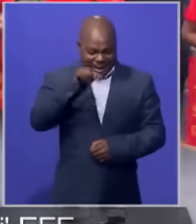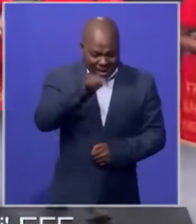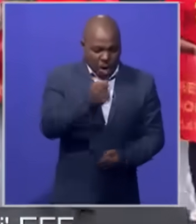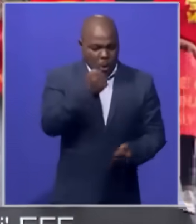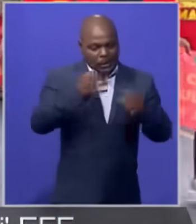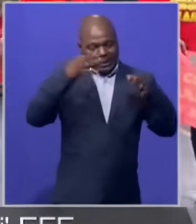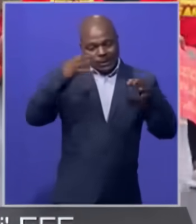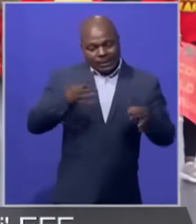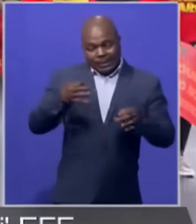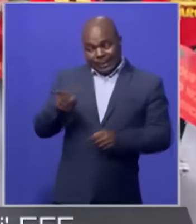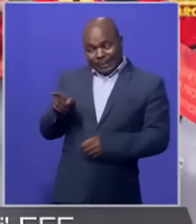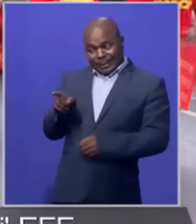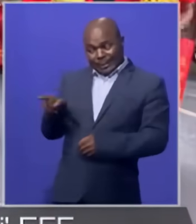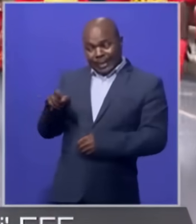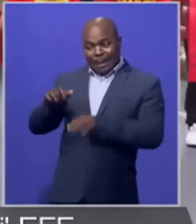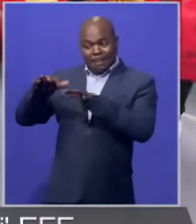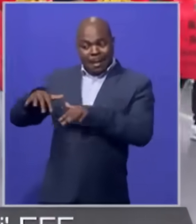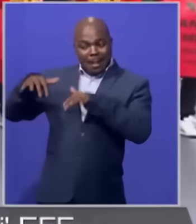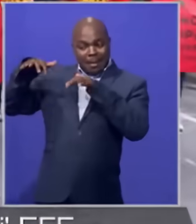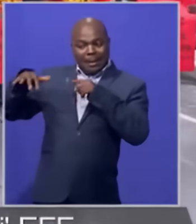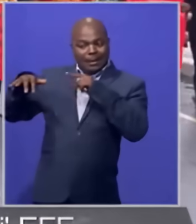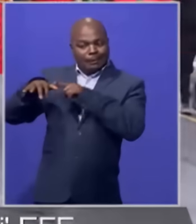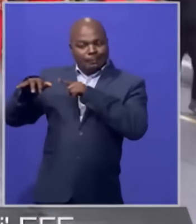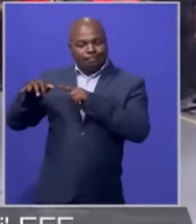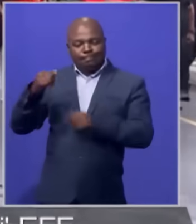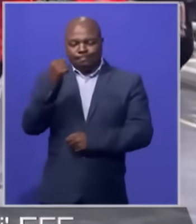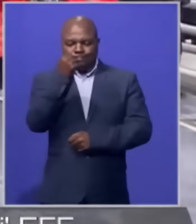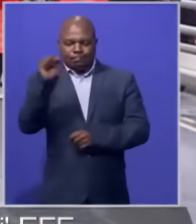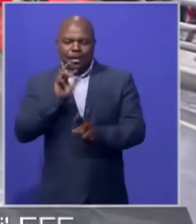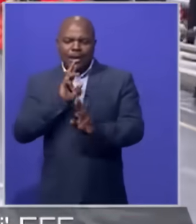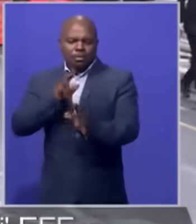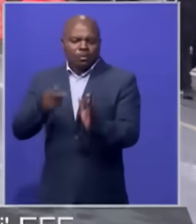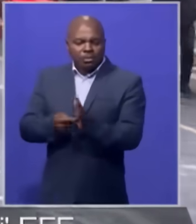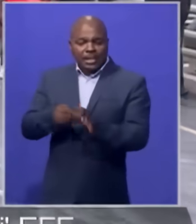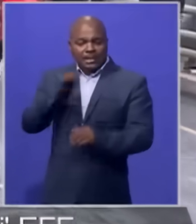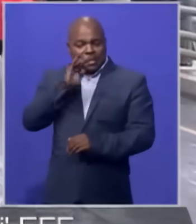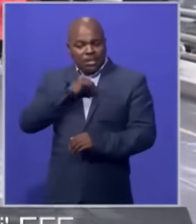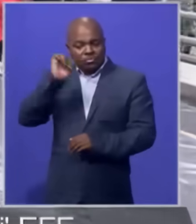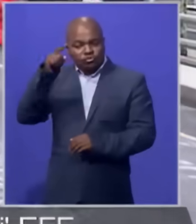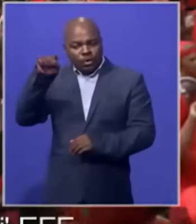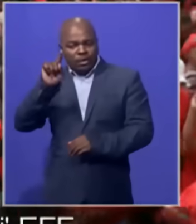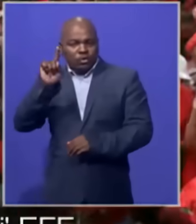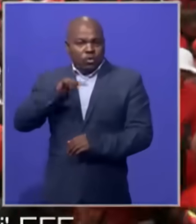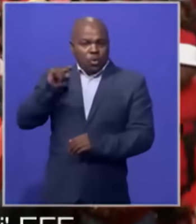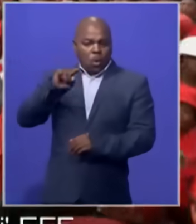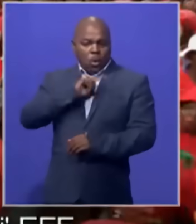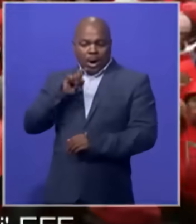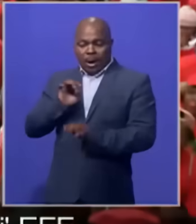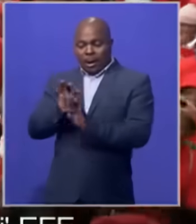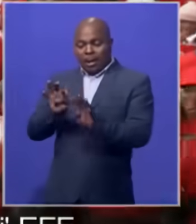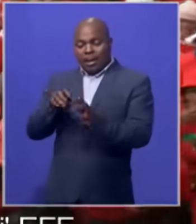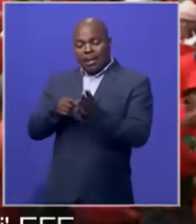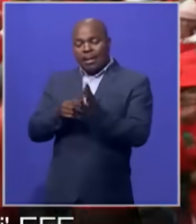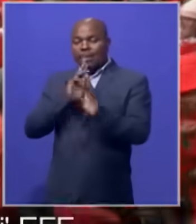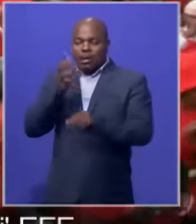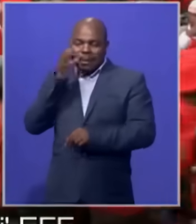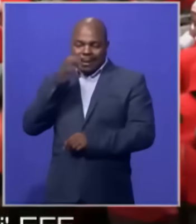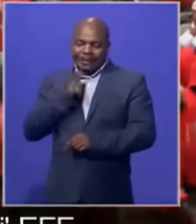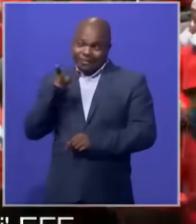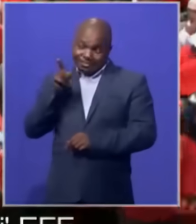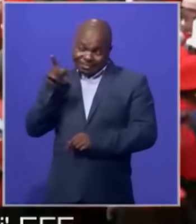palamente e dirile ka bohlale ge be e ganetša pego yeo e laeditšwego ka tsela yeo mopresidente a be a swanetše go ikarabela mabapi